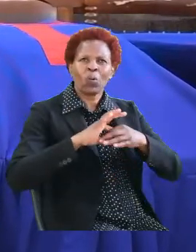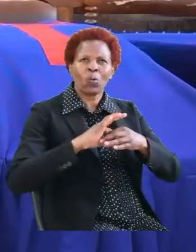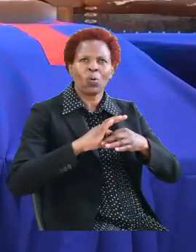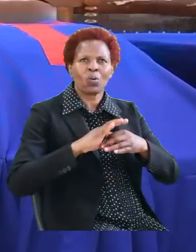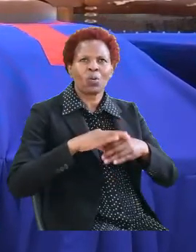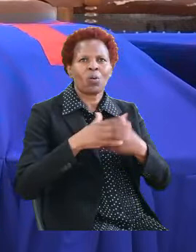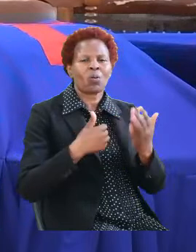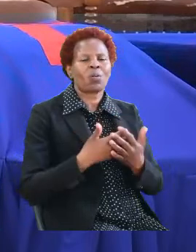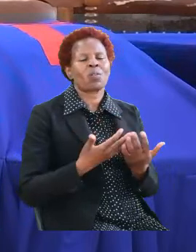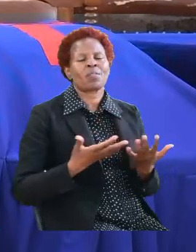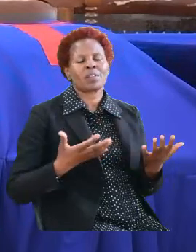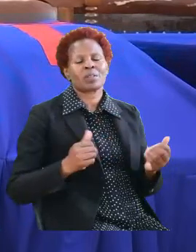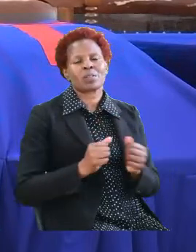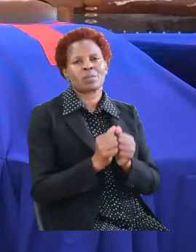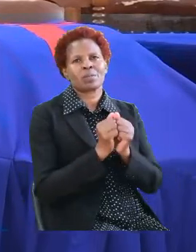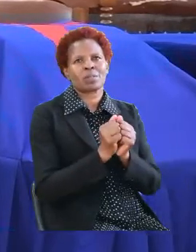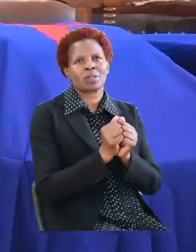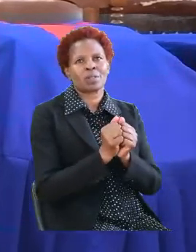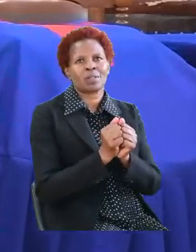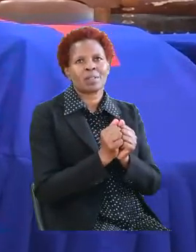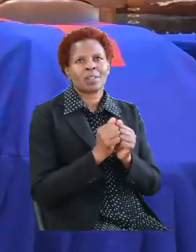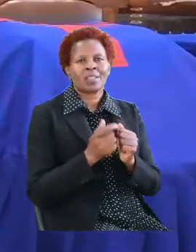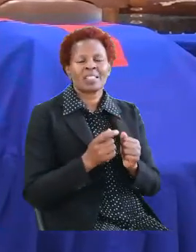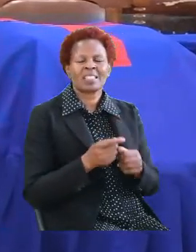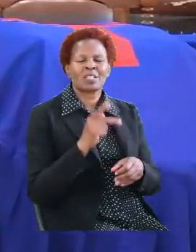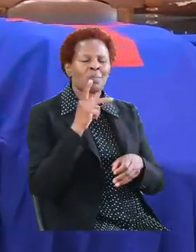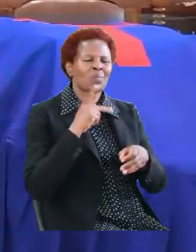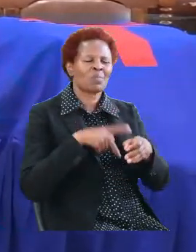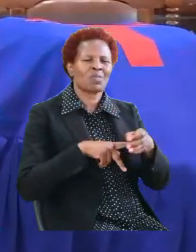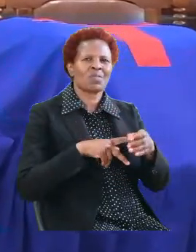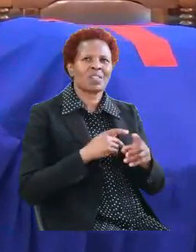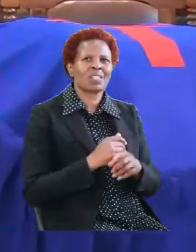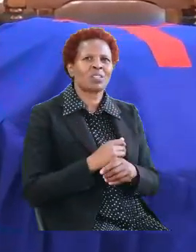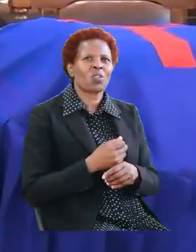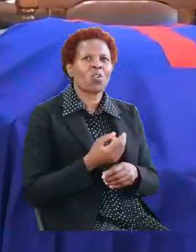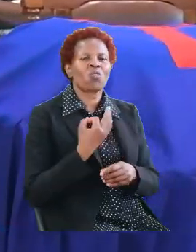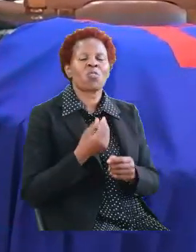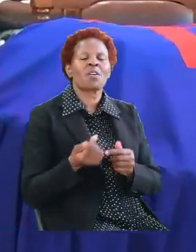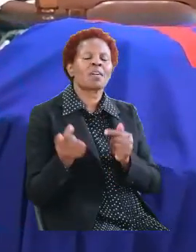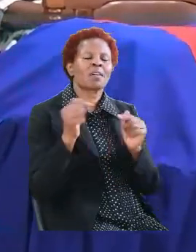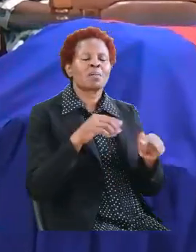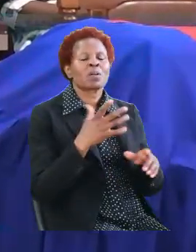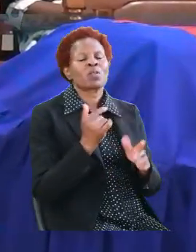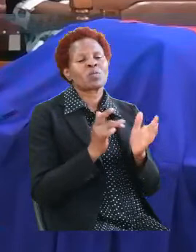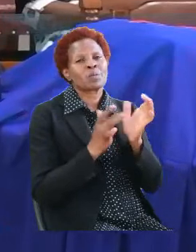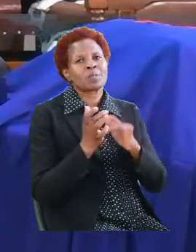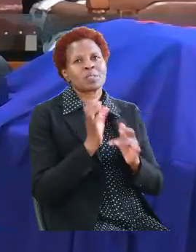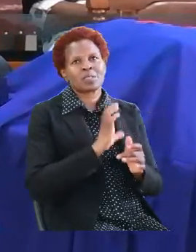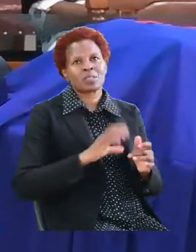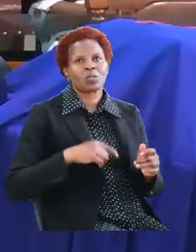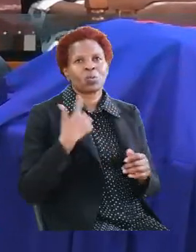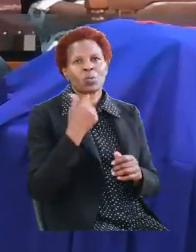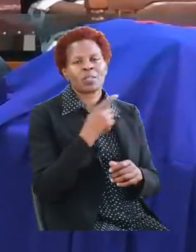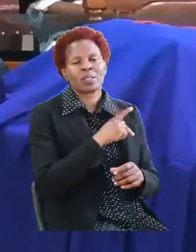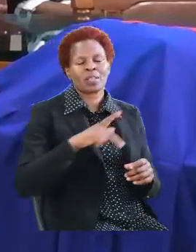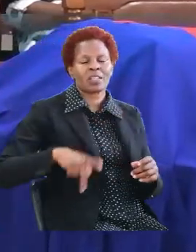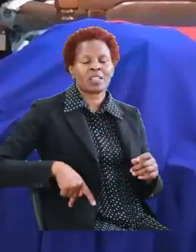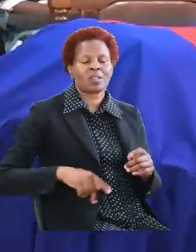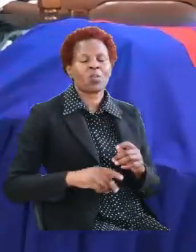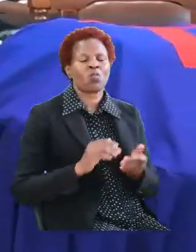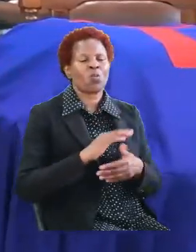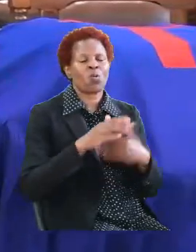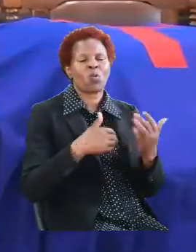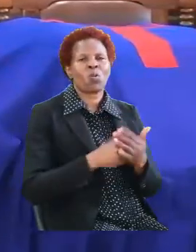together. And this word came so prophetically about the coming of Jesus Christ, who is the King of all the